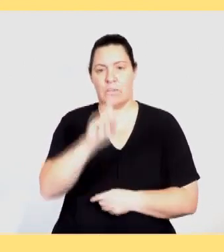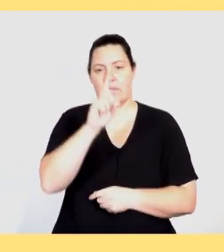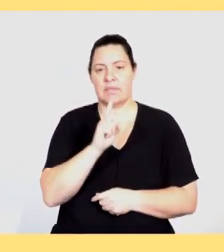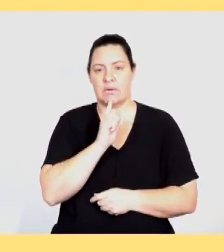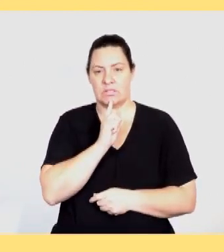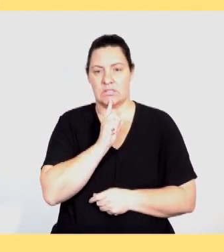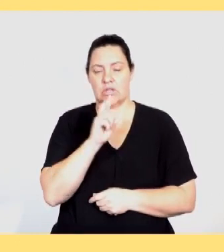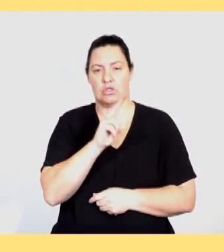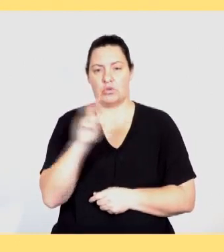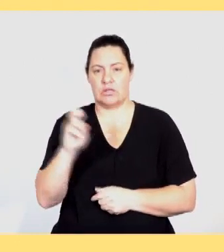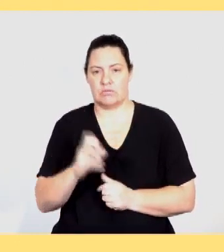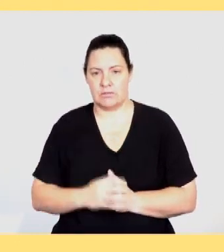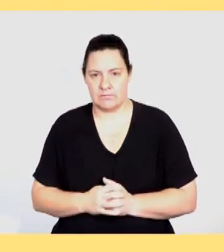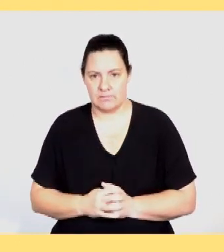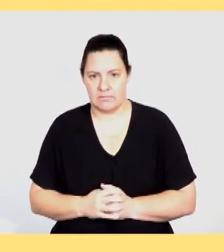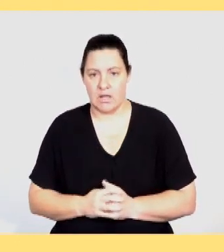get